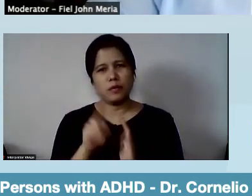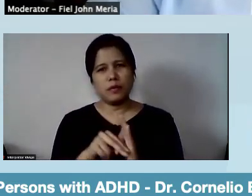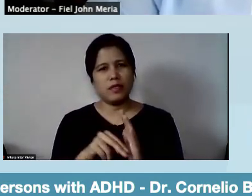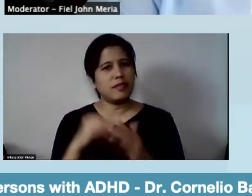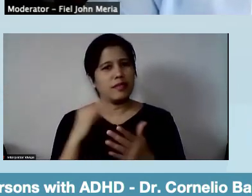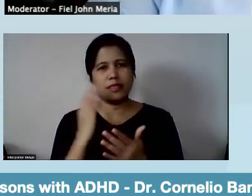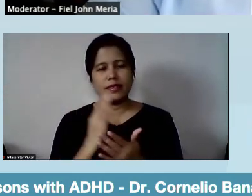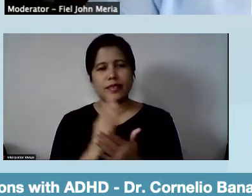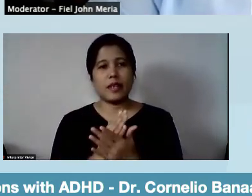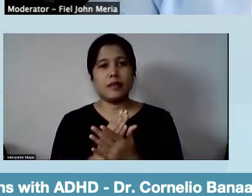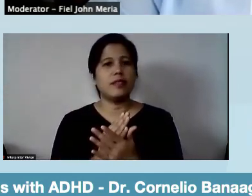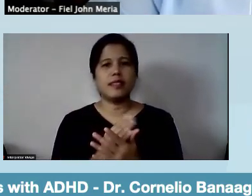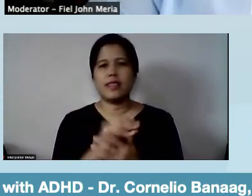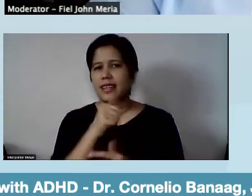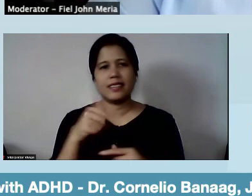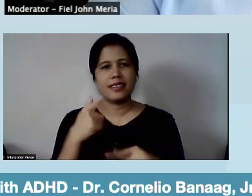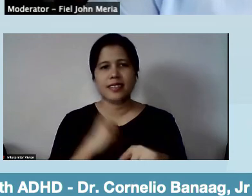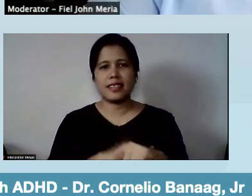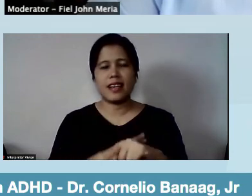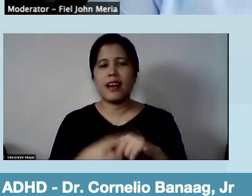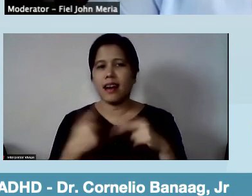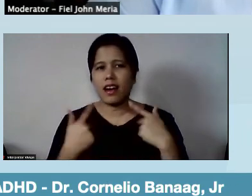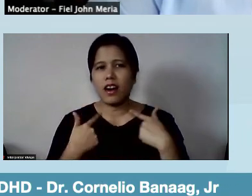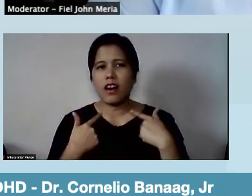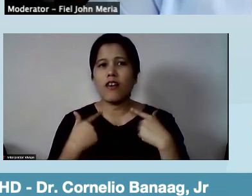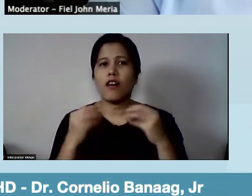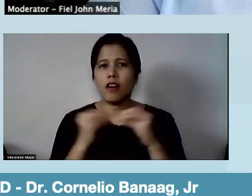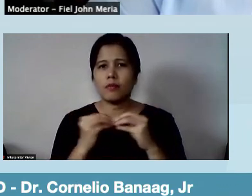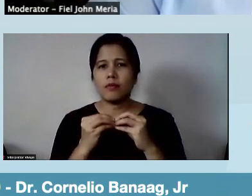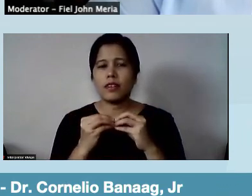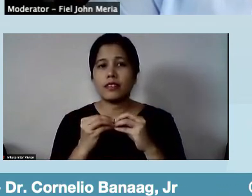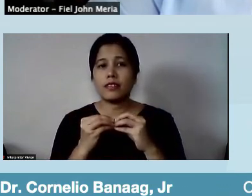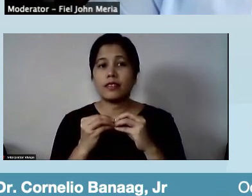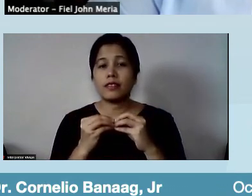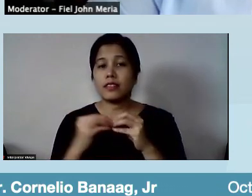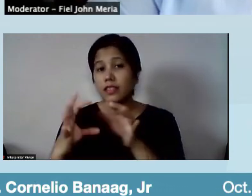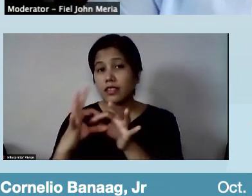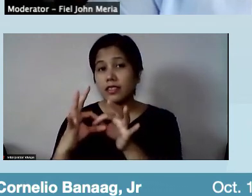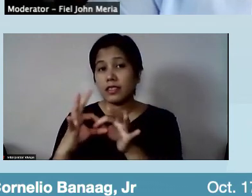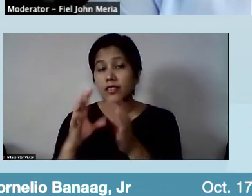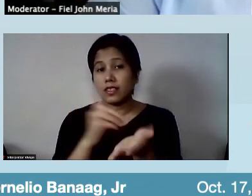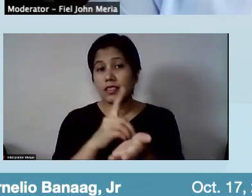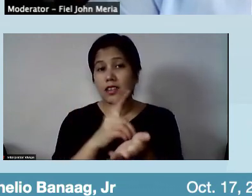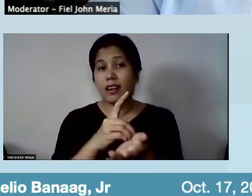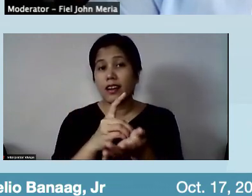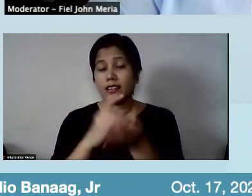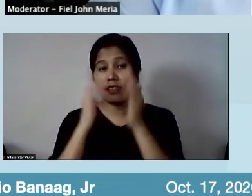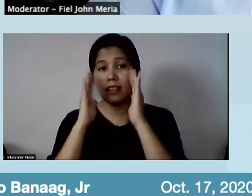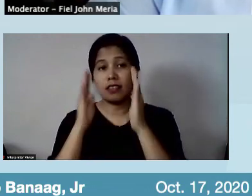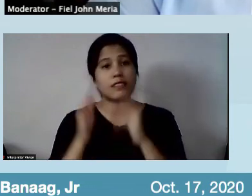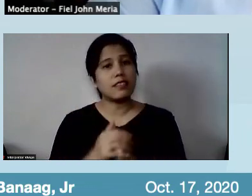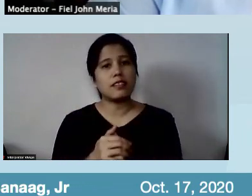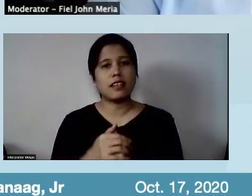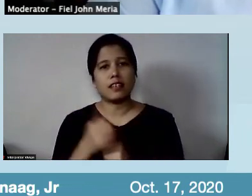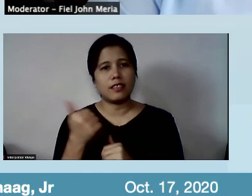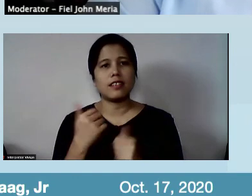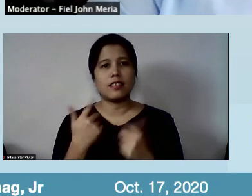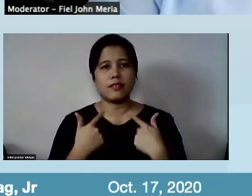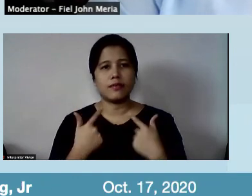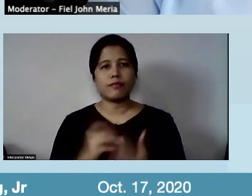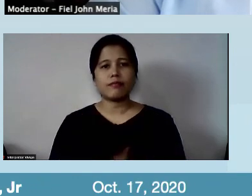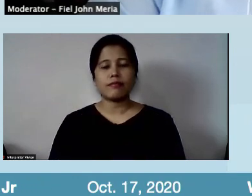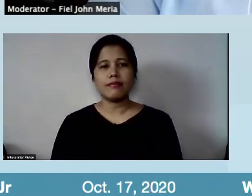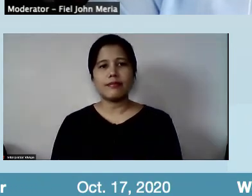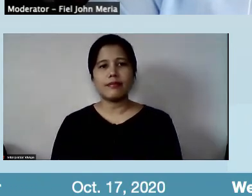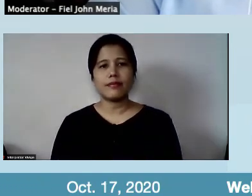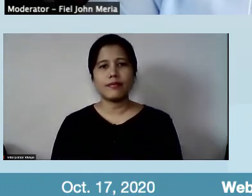it anytime. And again, you just have to be monitored by your doctor so that we can address all the other side effects.